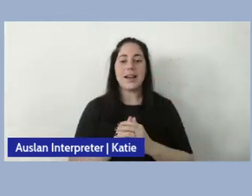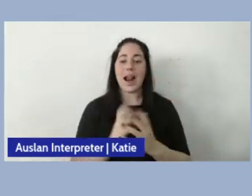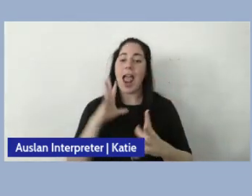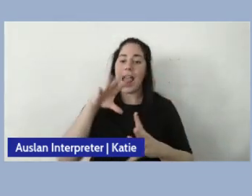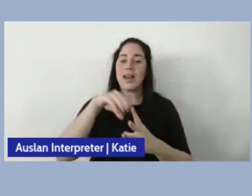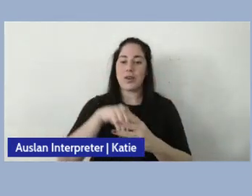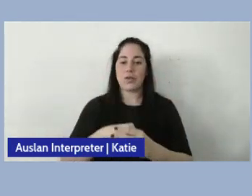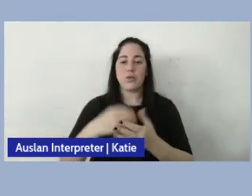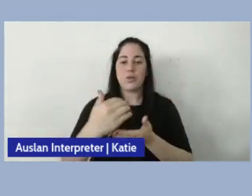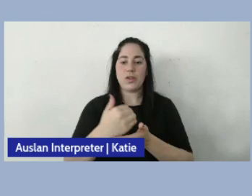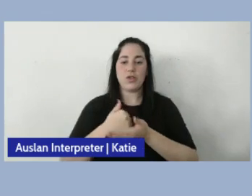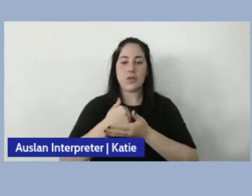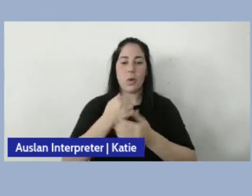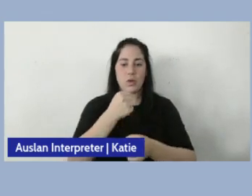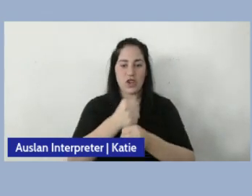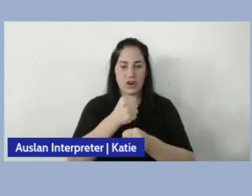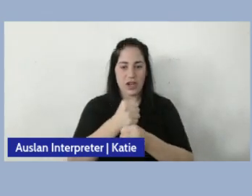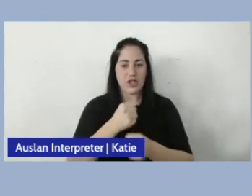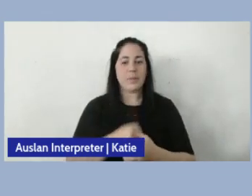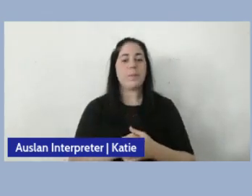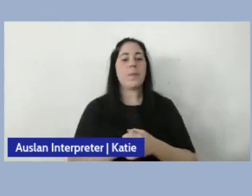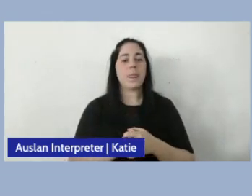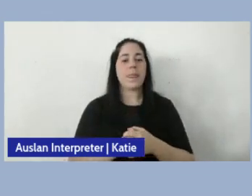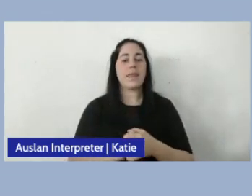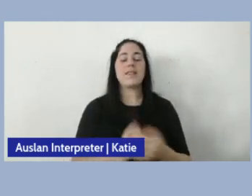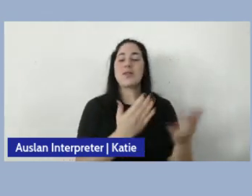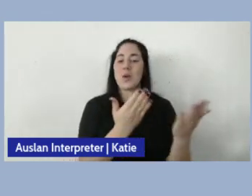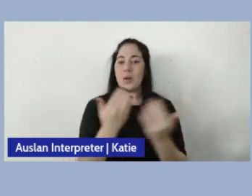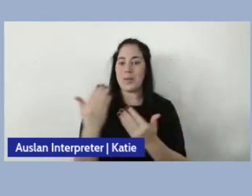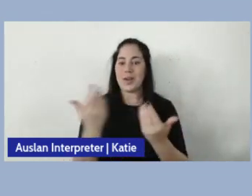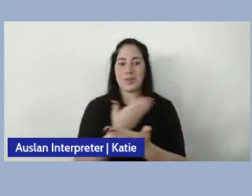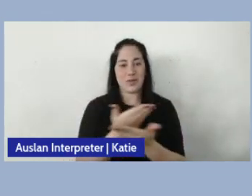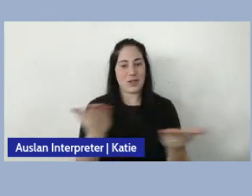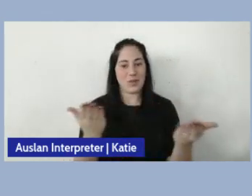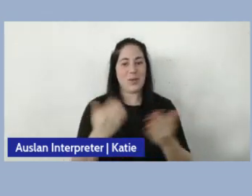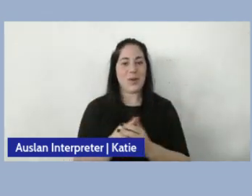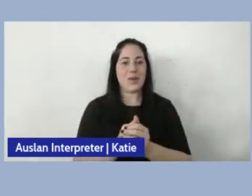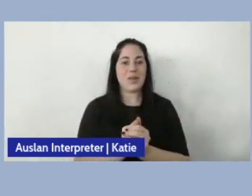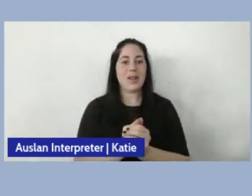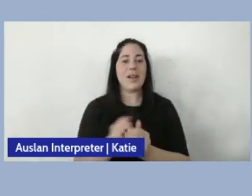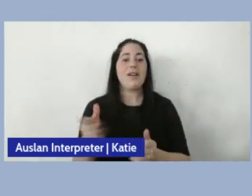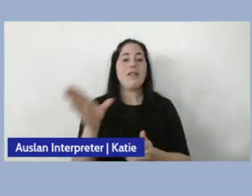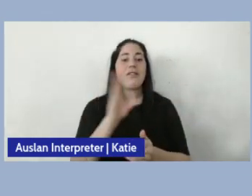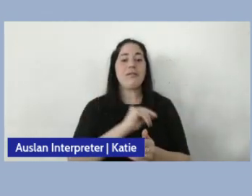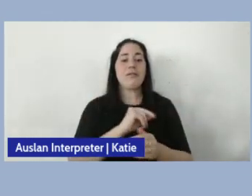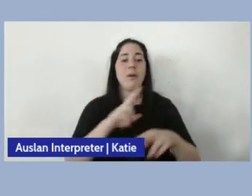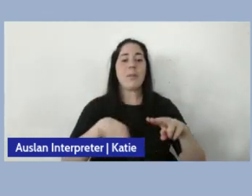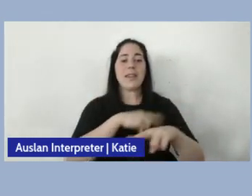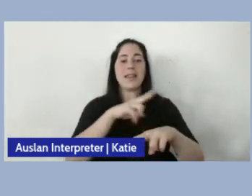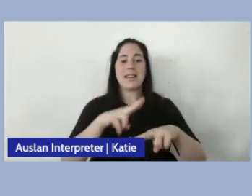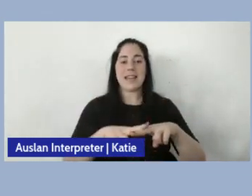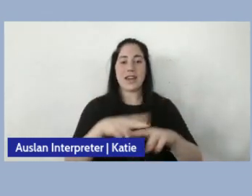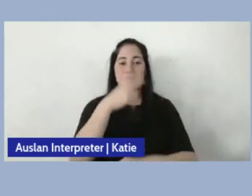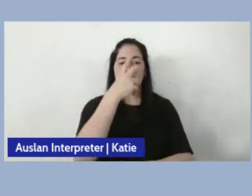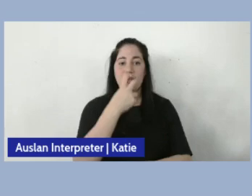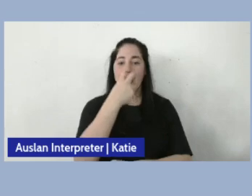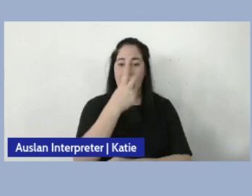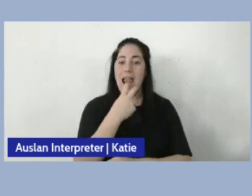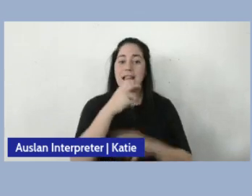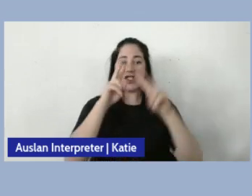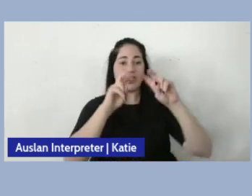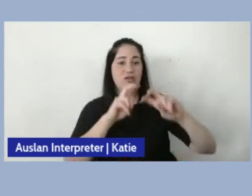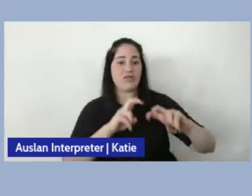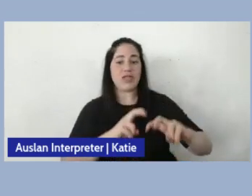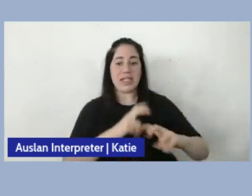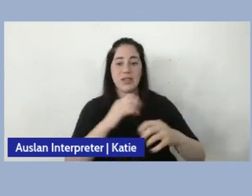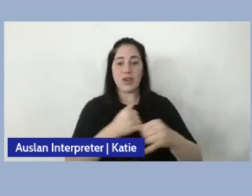generations. So welcome everyone. On behalf of the National Aging Research Institute, or NARI, welcome to the launch